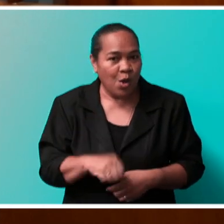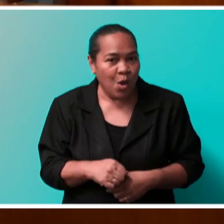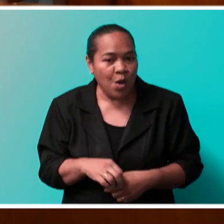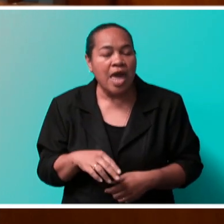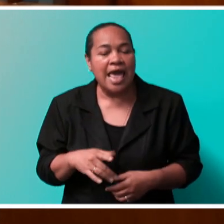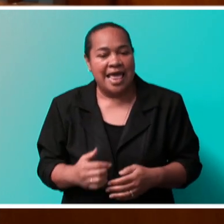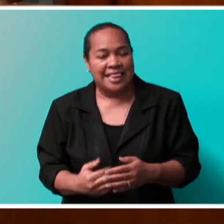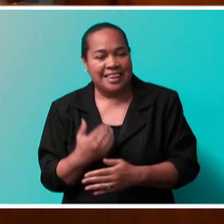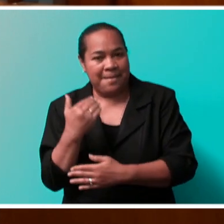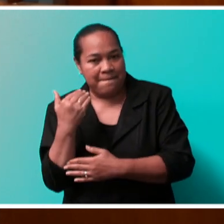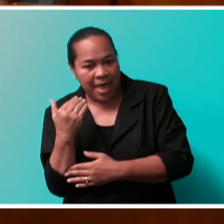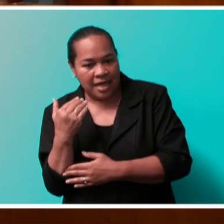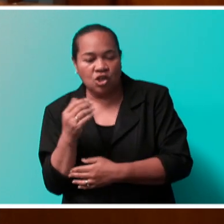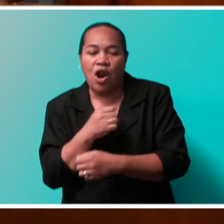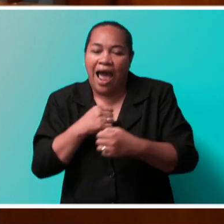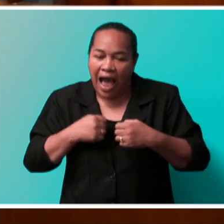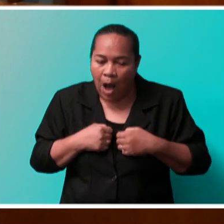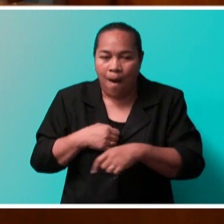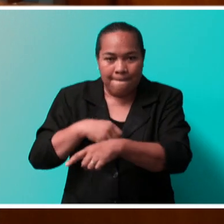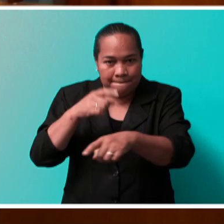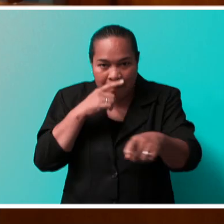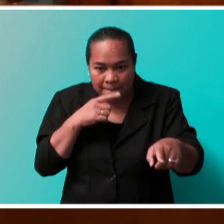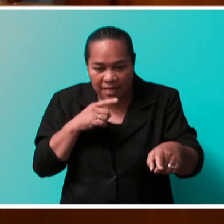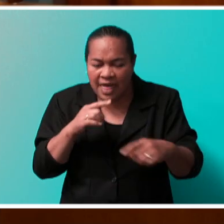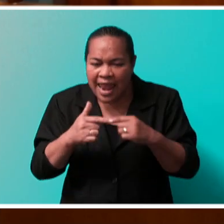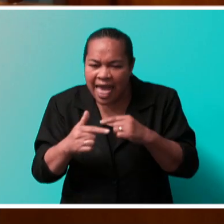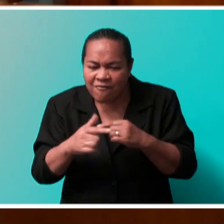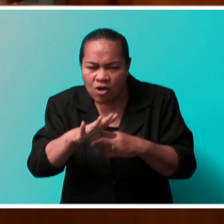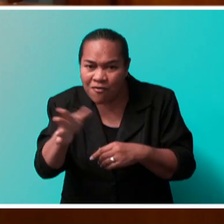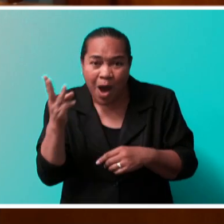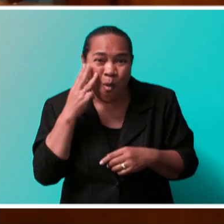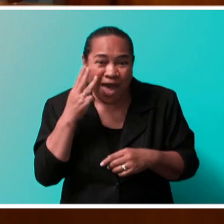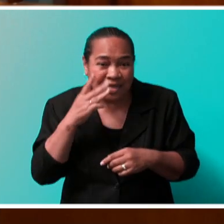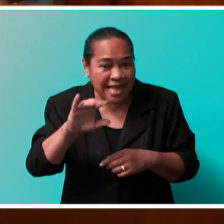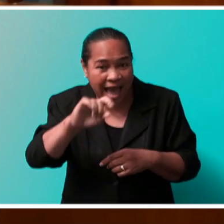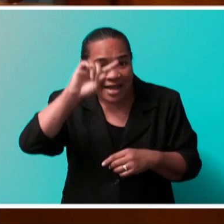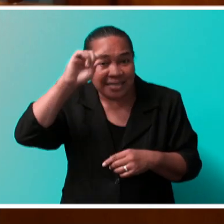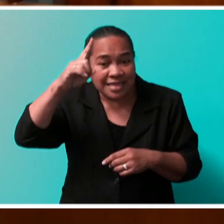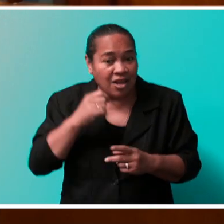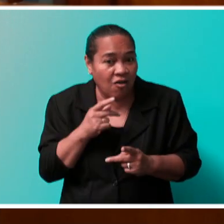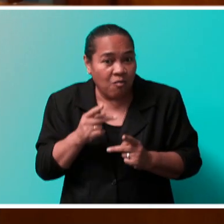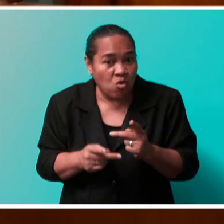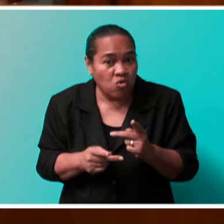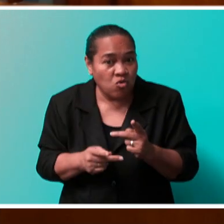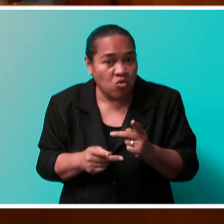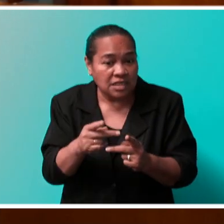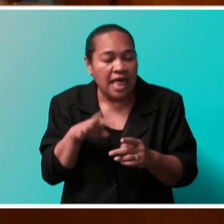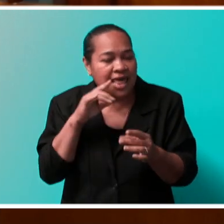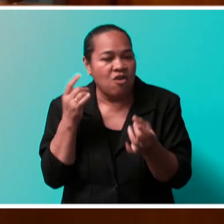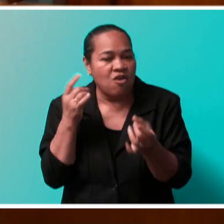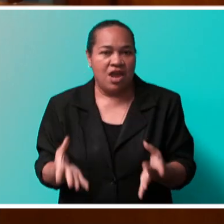fundamentally on how people, their level of awareness, their understanding of the process, and their readiness